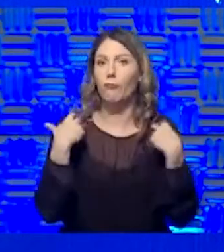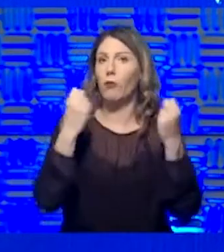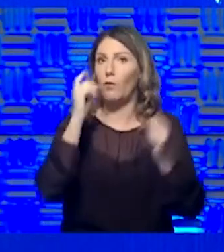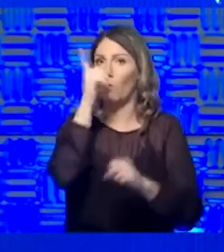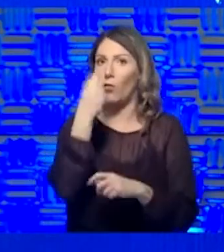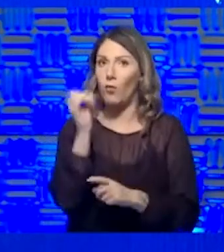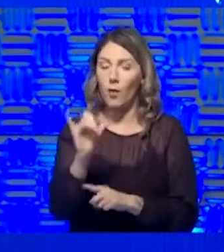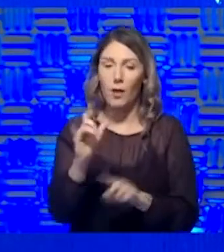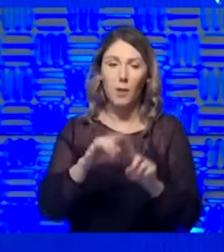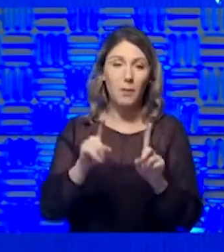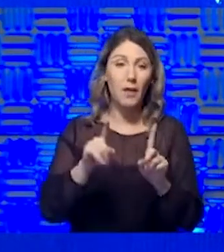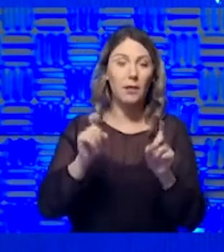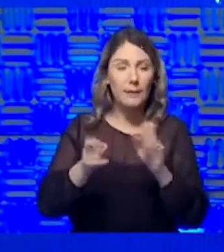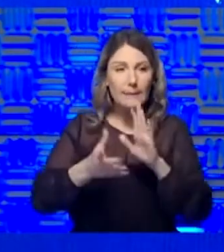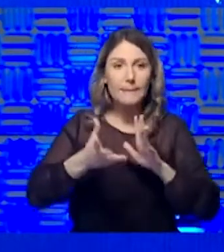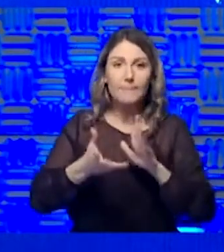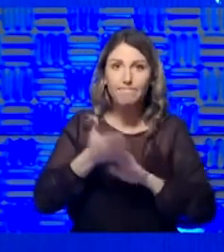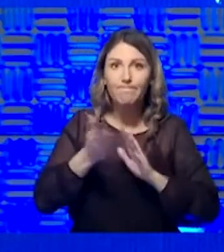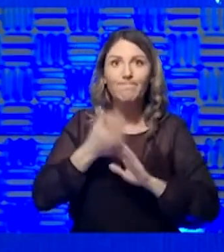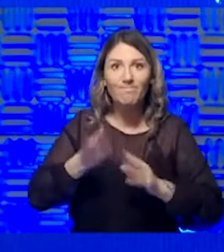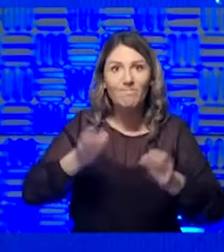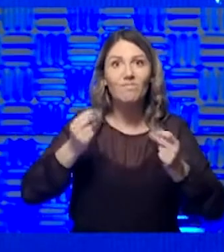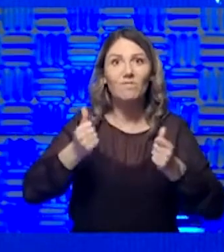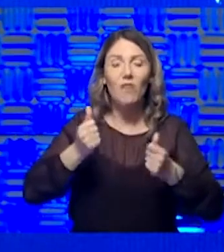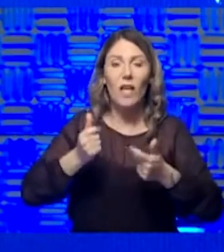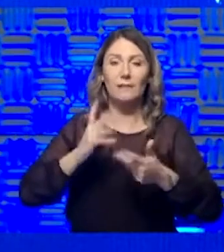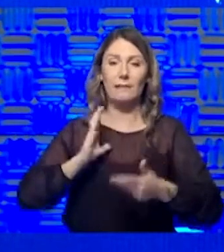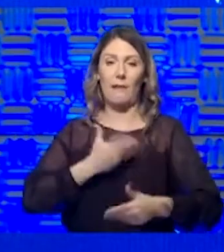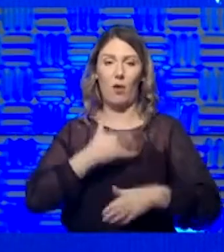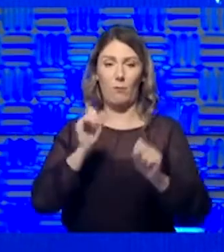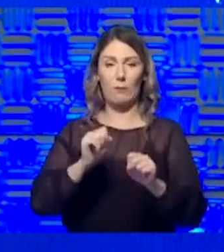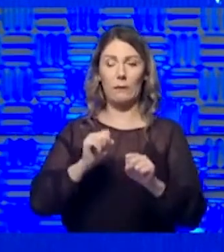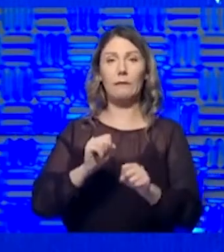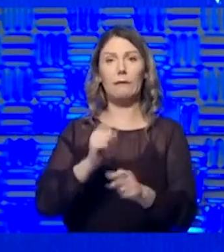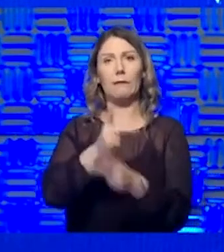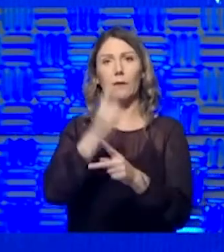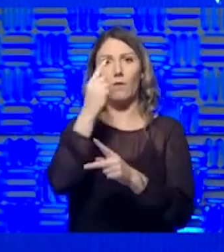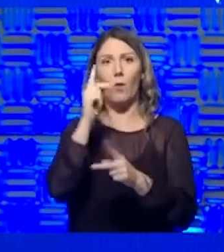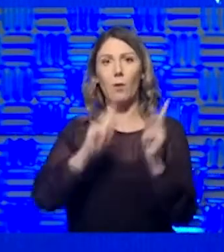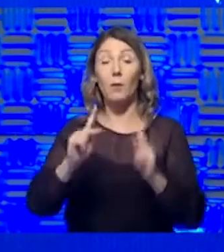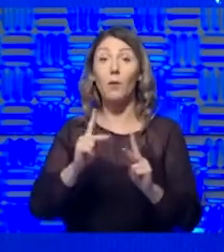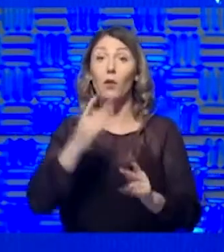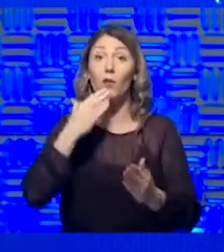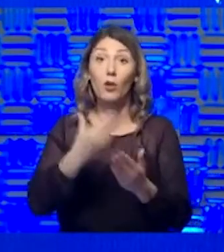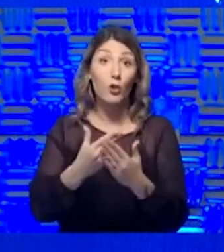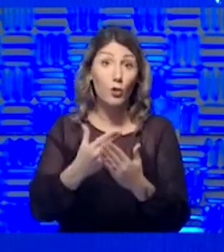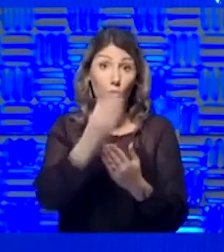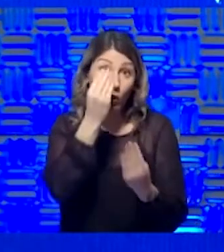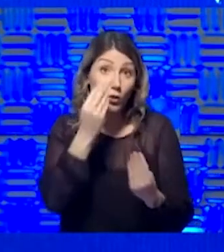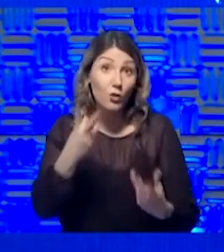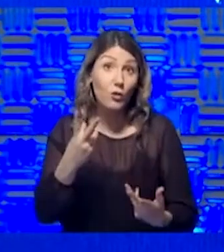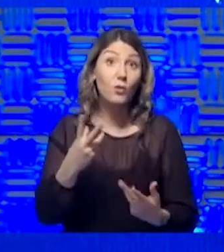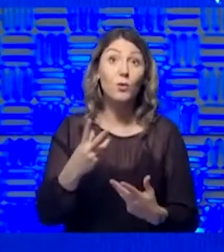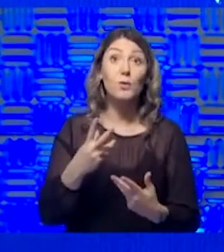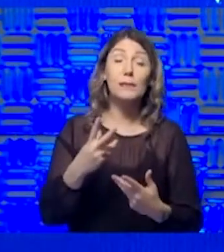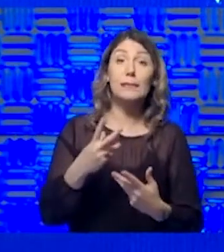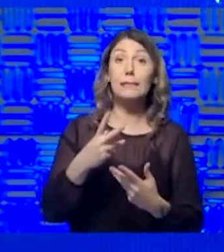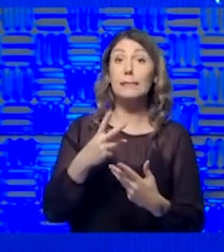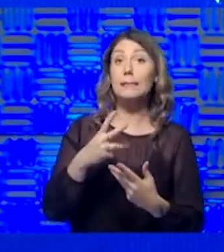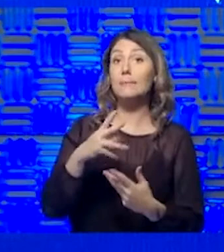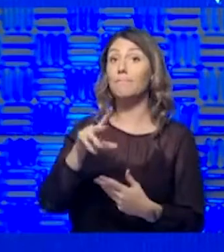to have to start accelerating our ability to care for folks. The good news is that because telemedicine has taken off